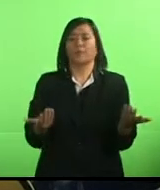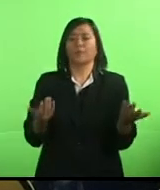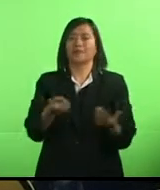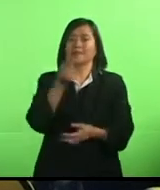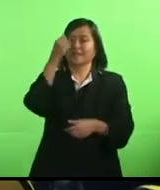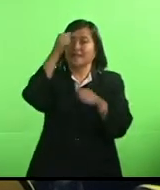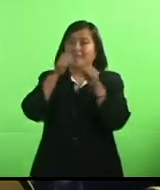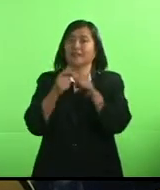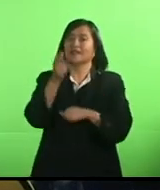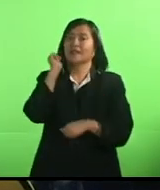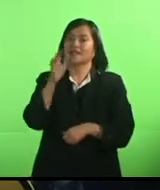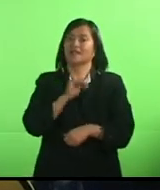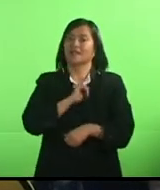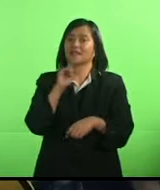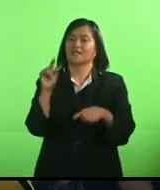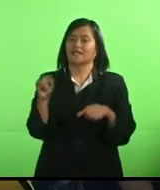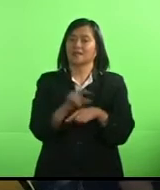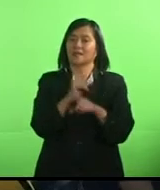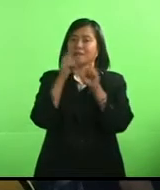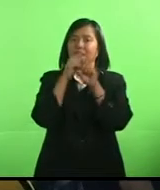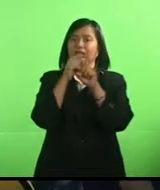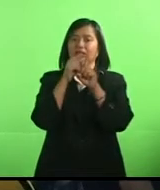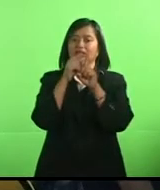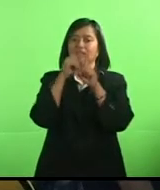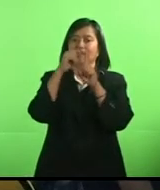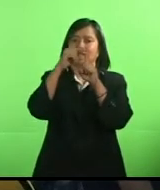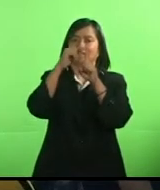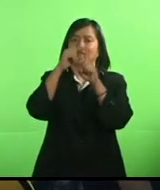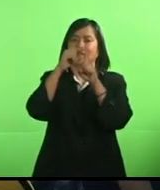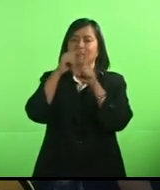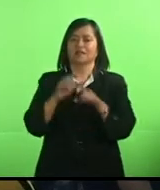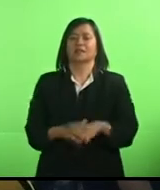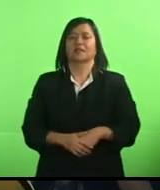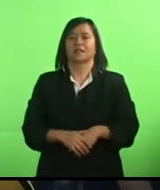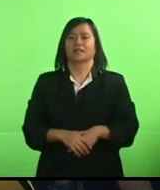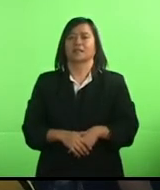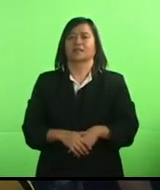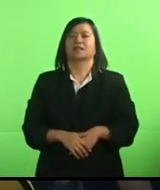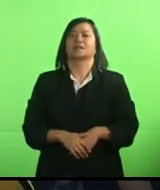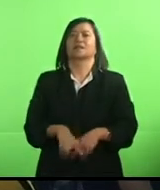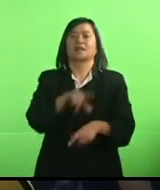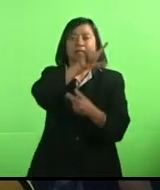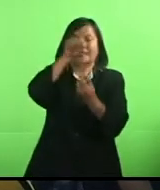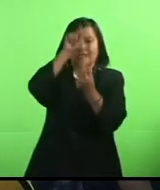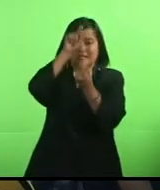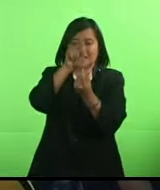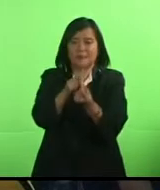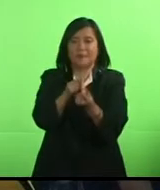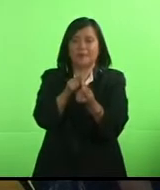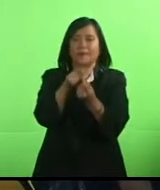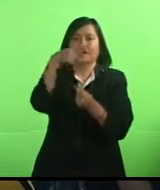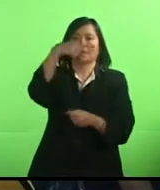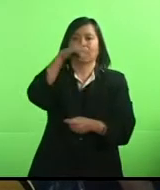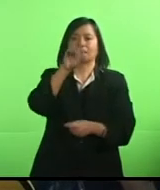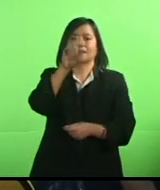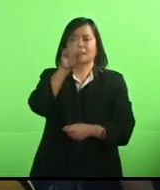Remember, I stressed on one word just now. Yeah, is it comprehensive enough? Dia